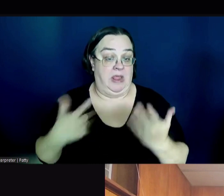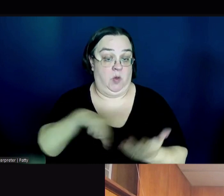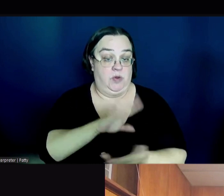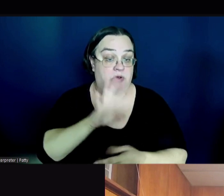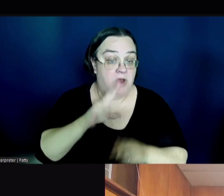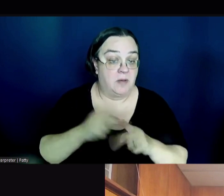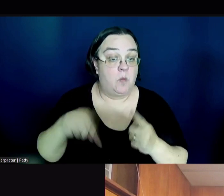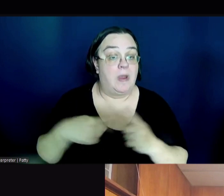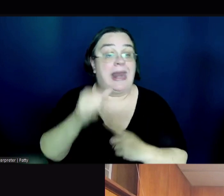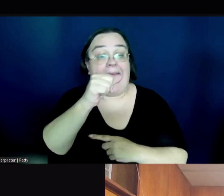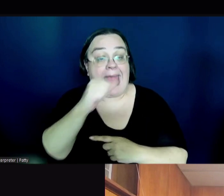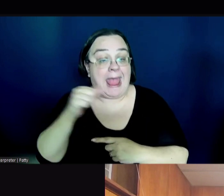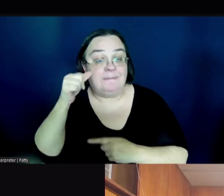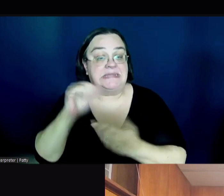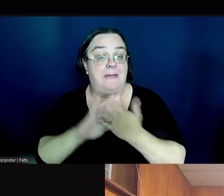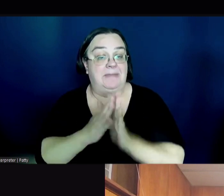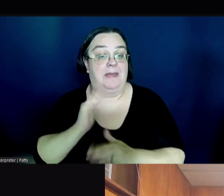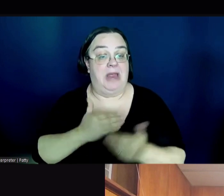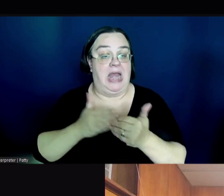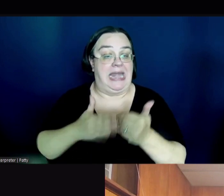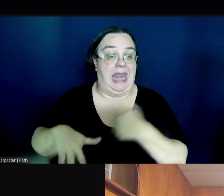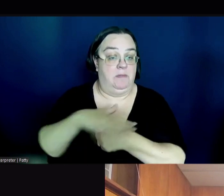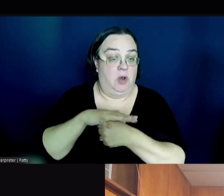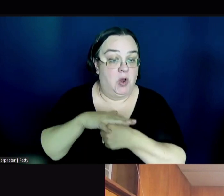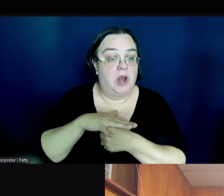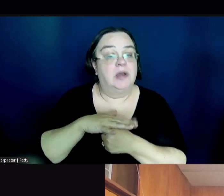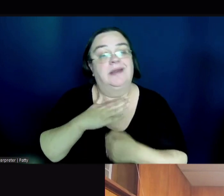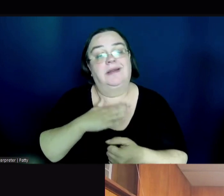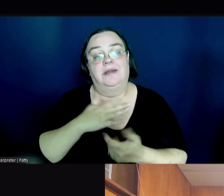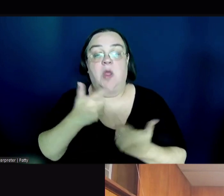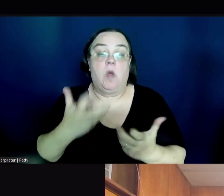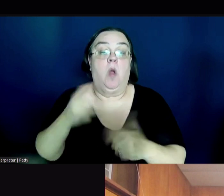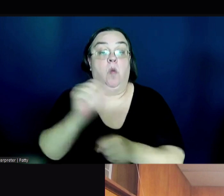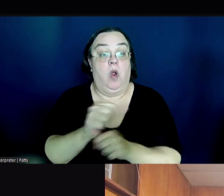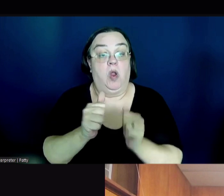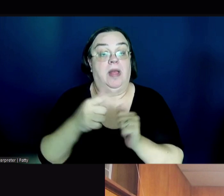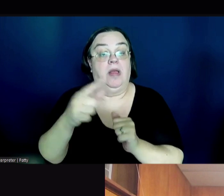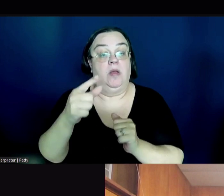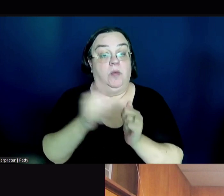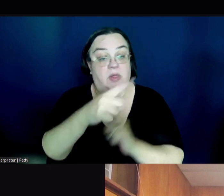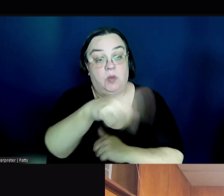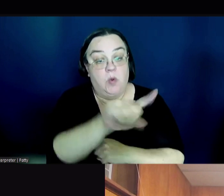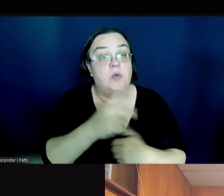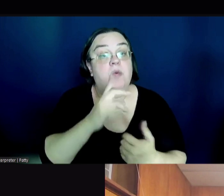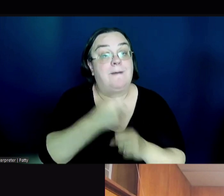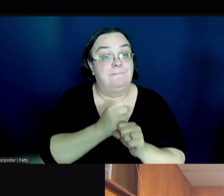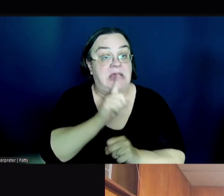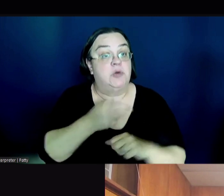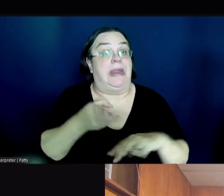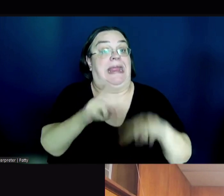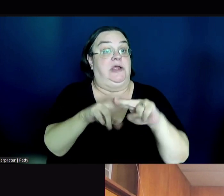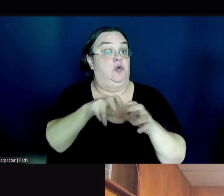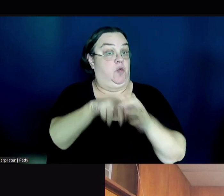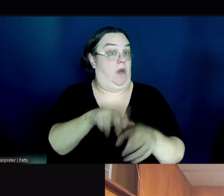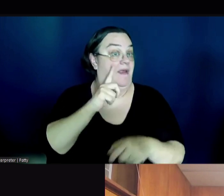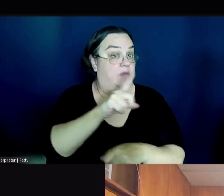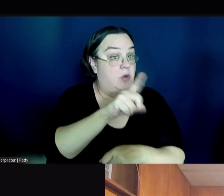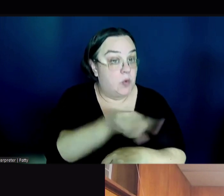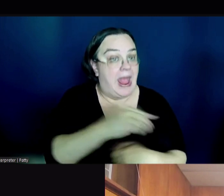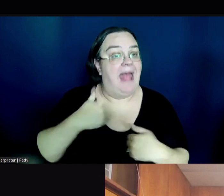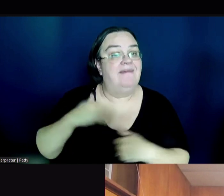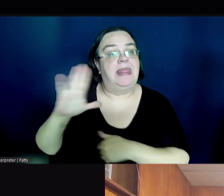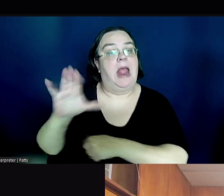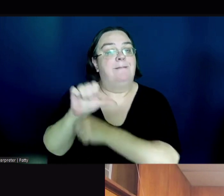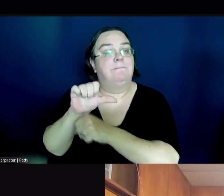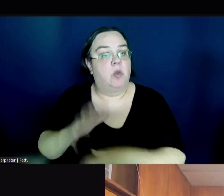begrudgingly was that we wanted them to work with you all to ensure that we increased ridership for you by having their employees have some sort